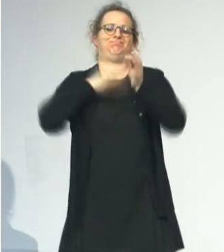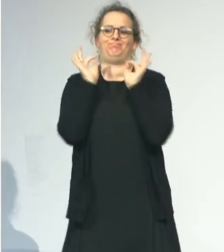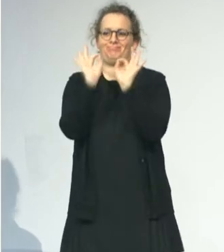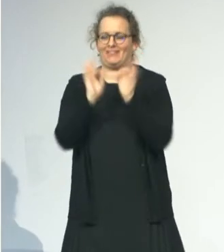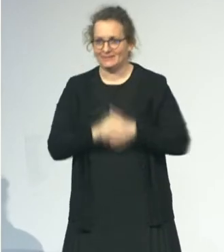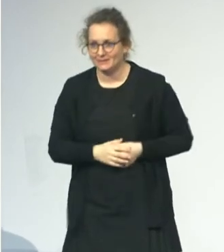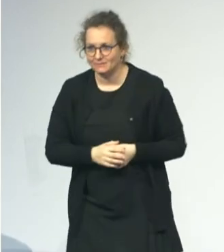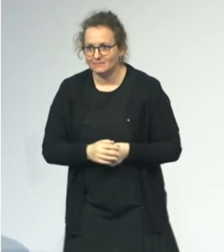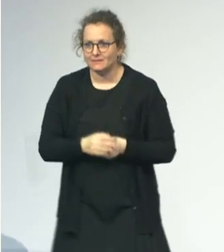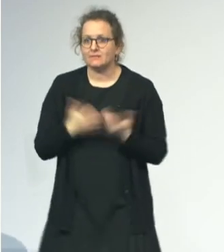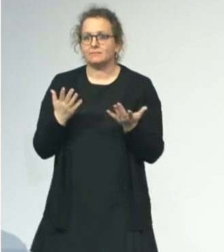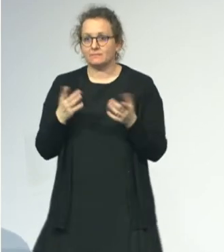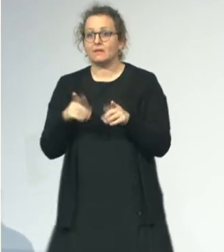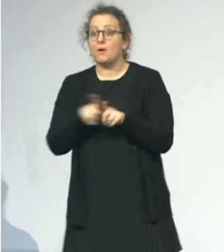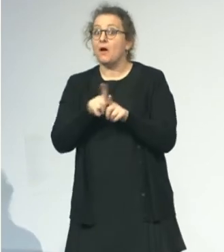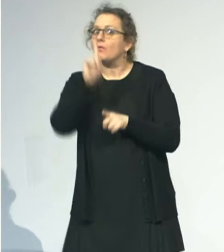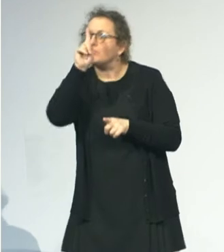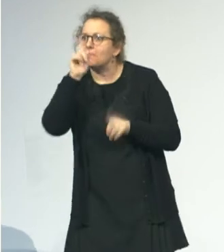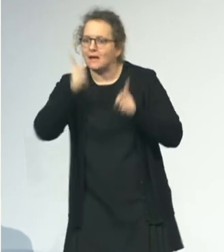I'm not sure. But the whole idea is,